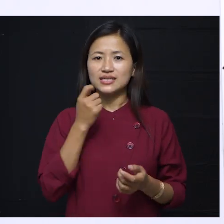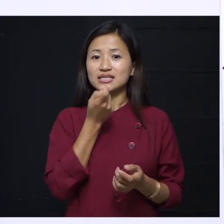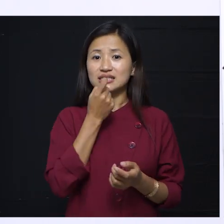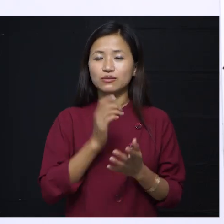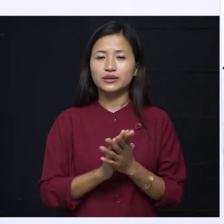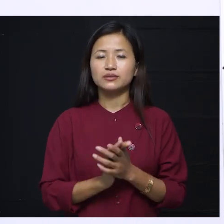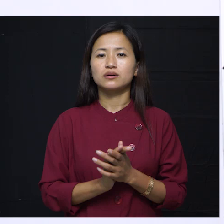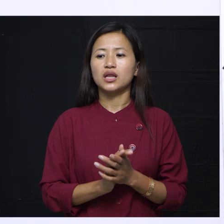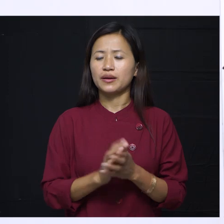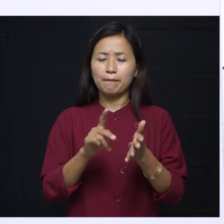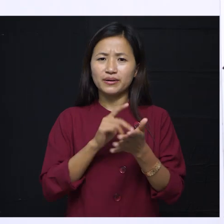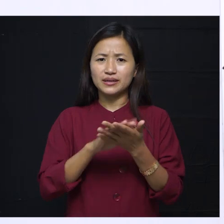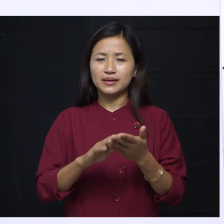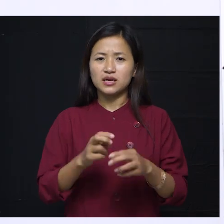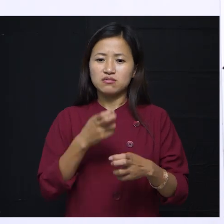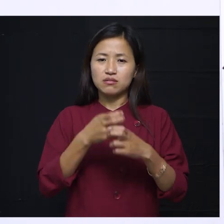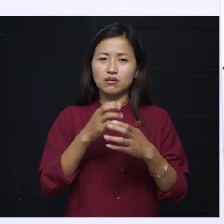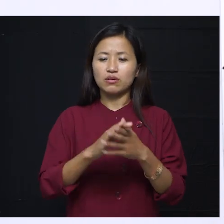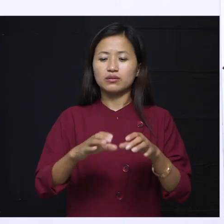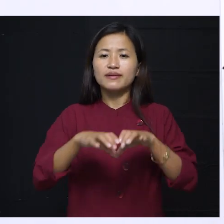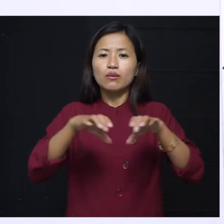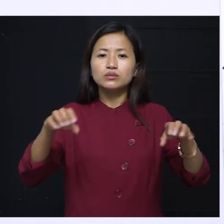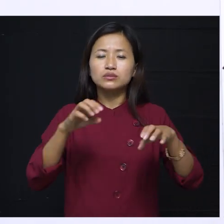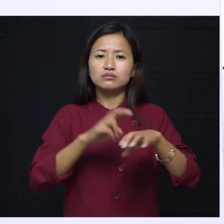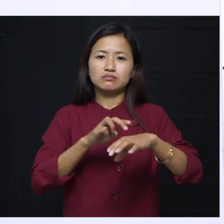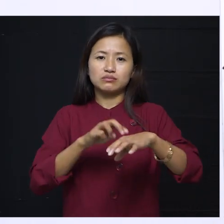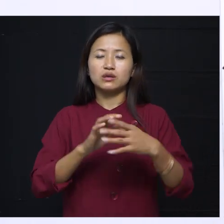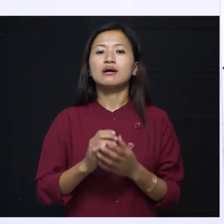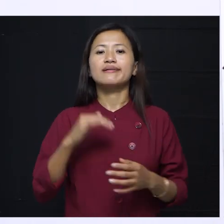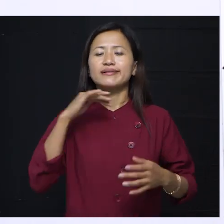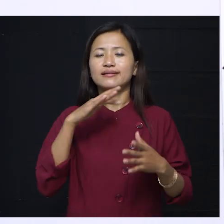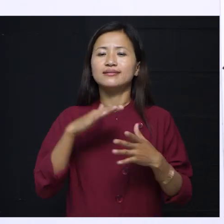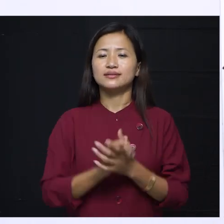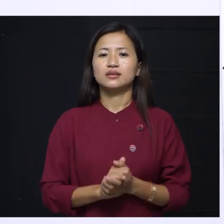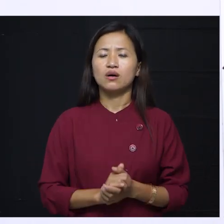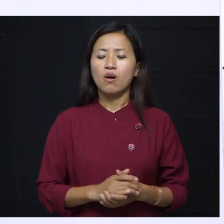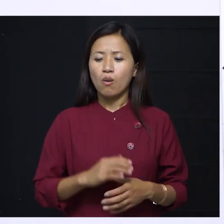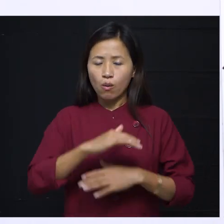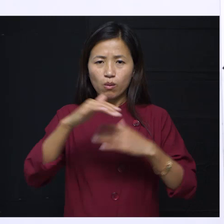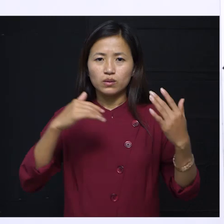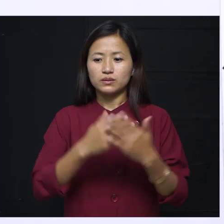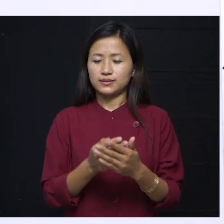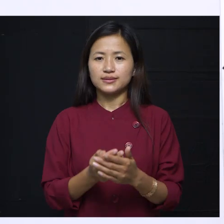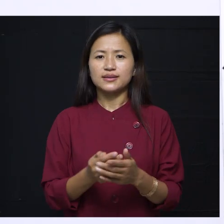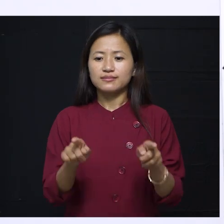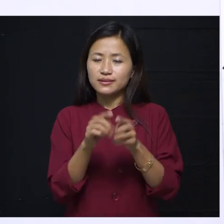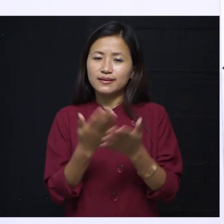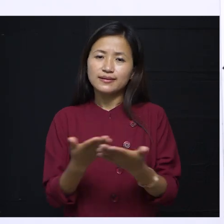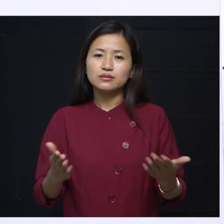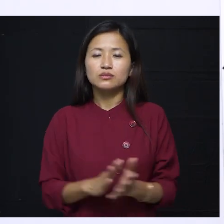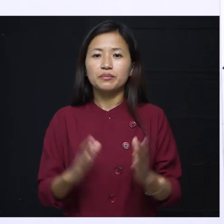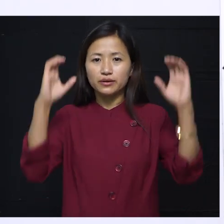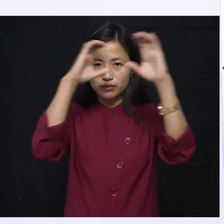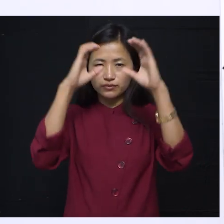is partly metallic and wooden as well? Now, all these kind of confusion may arise. So that is when we